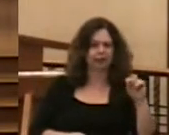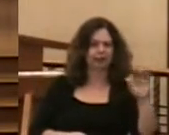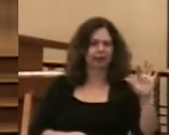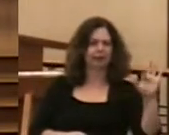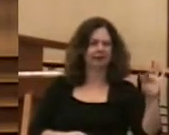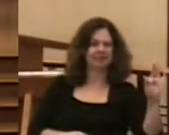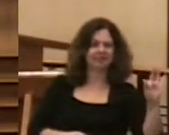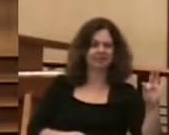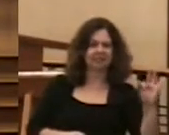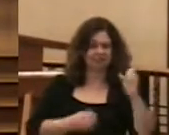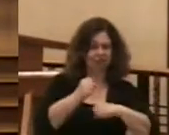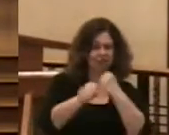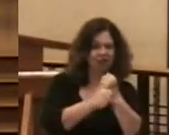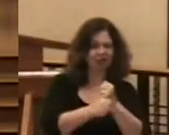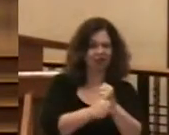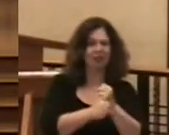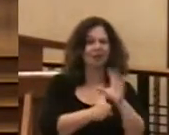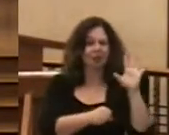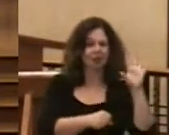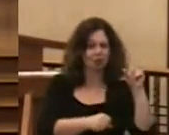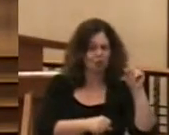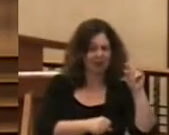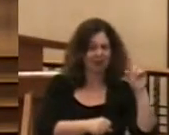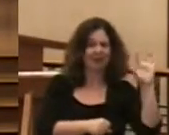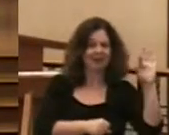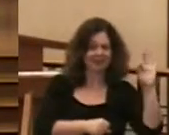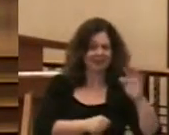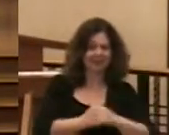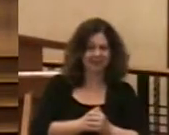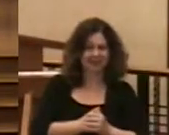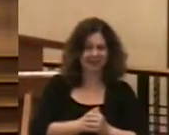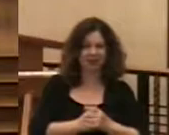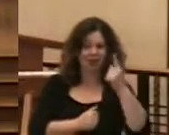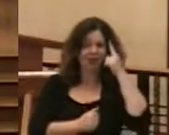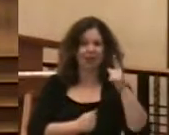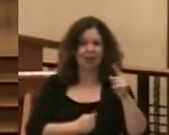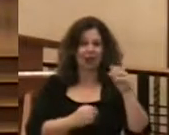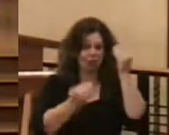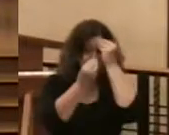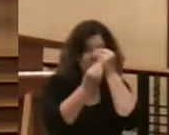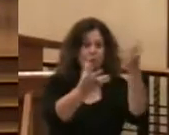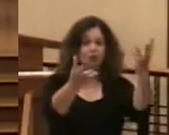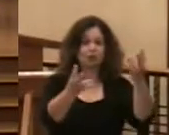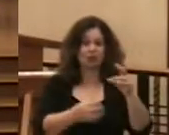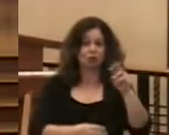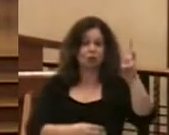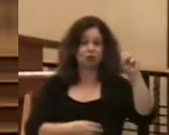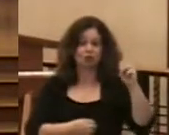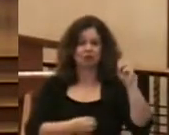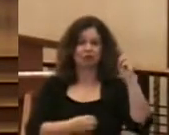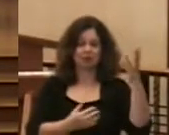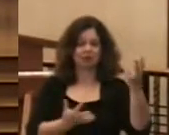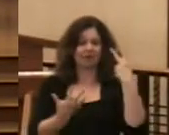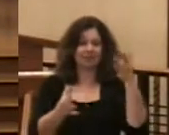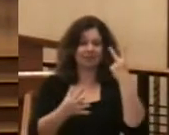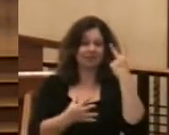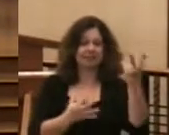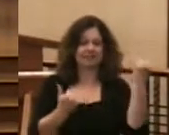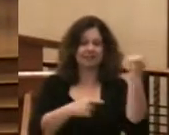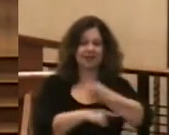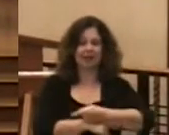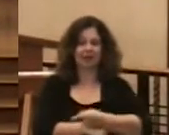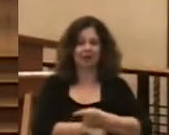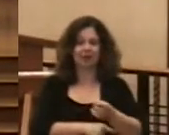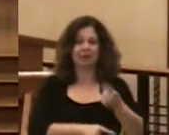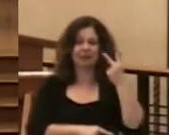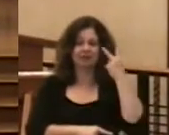Dateline NBC would be all over this. And at the end of the hour or two of Dateline, we would see King David in his